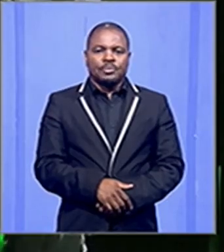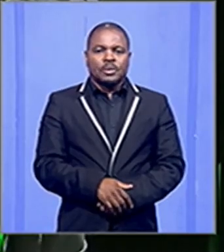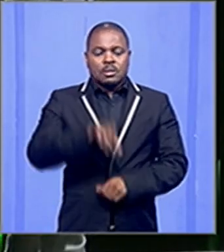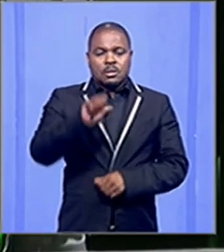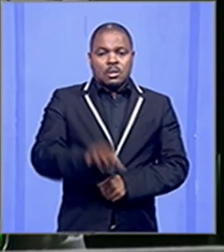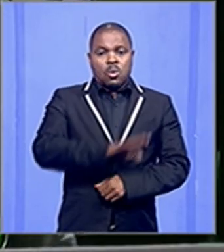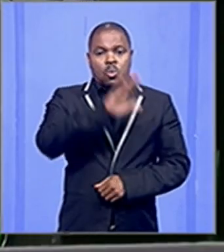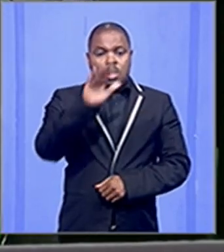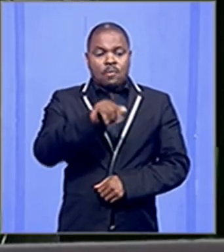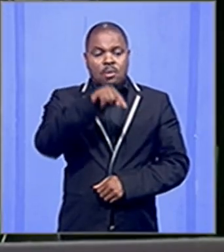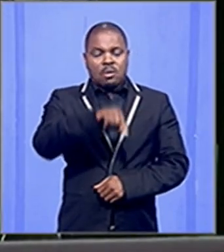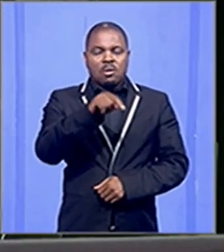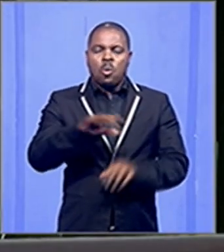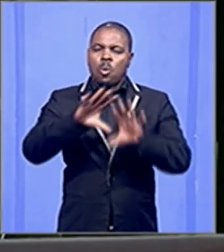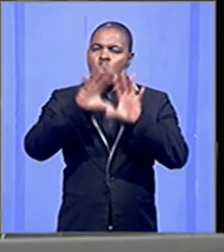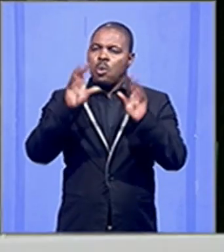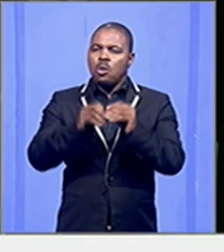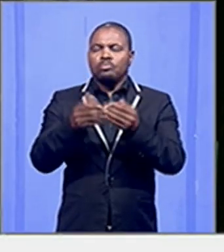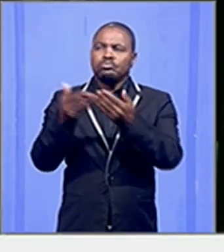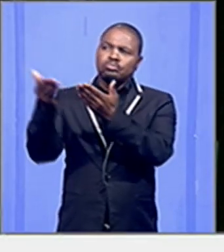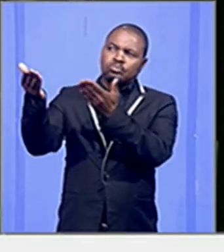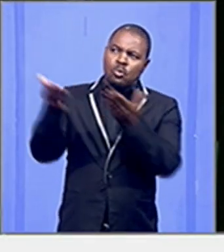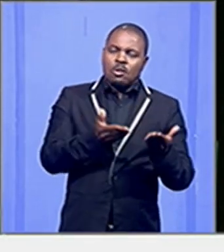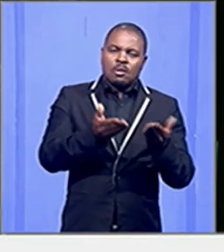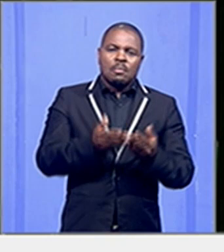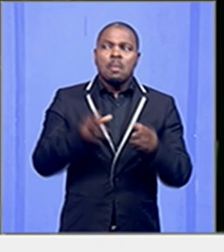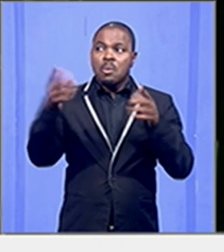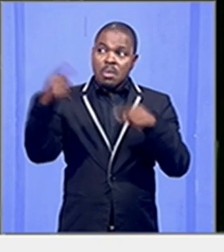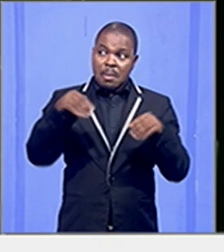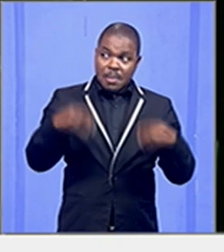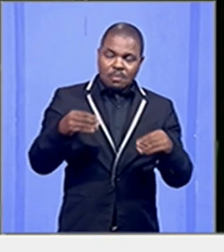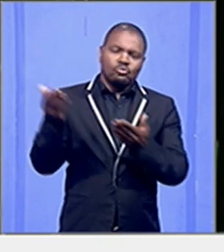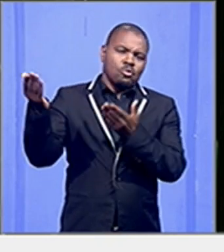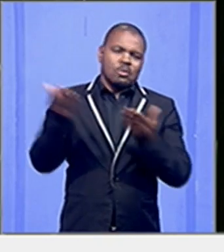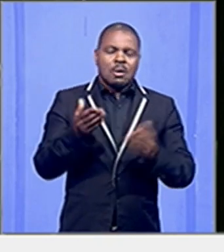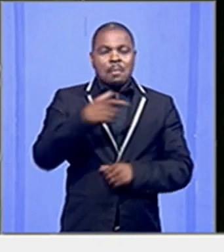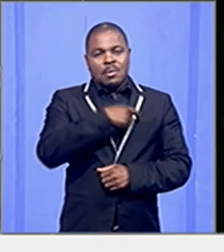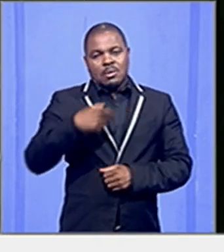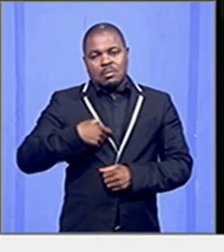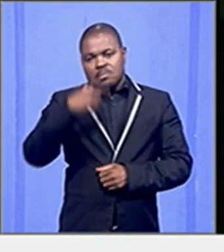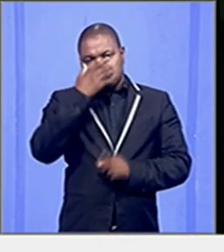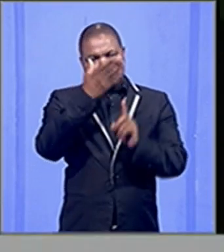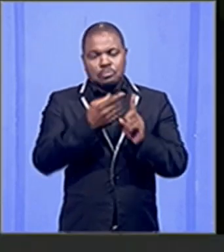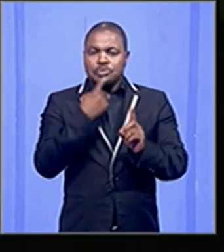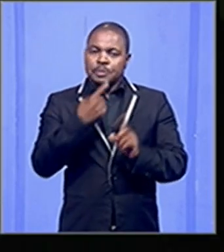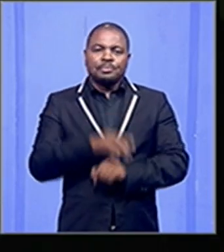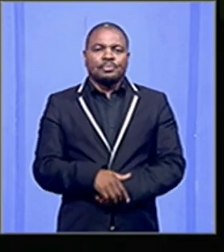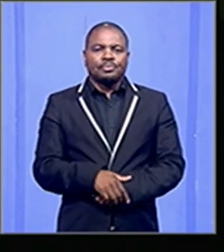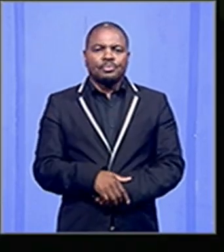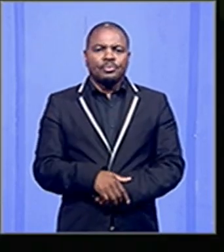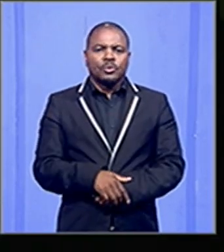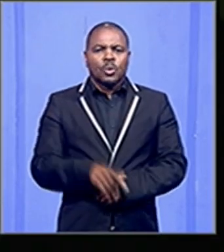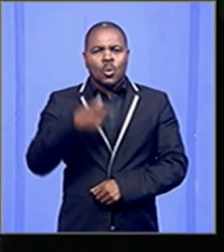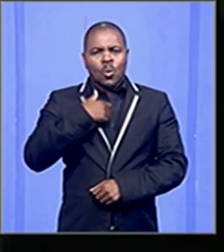Afrika Borwa e buzi minyako yohle ya yona ho ba ba batlang ho etsa kgwebo. Ona ke molaetsa mo Presidente Cyril Ramaphosa. Just as we look to